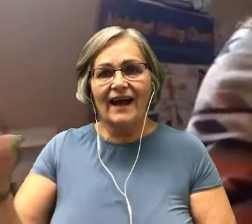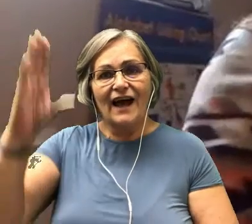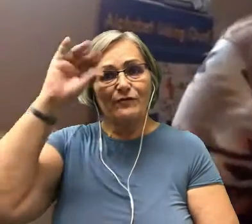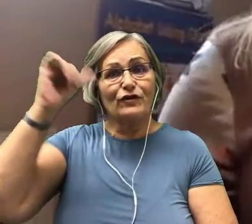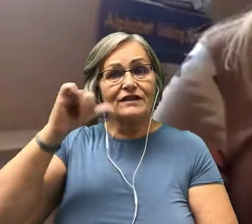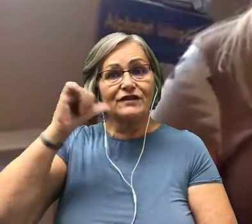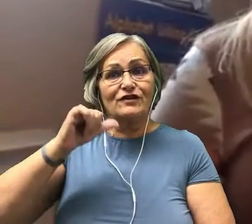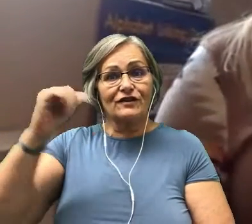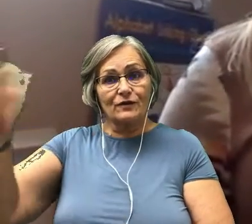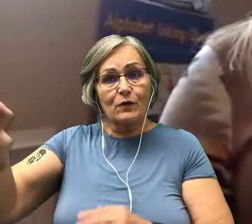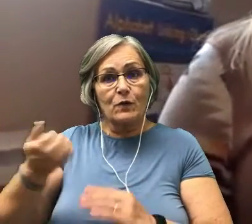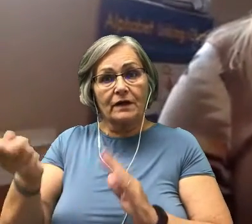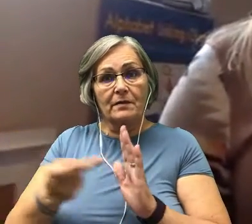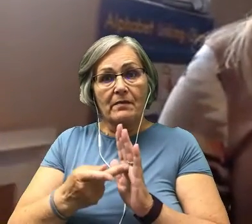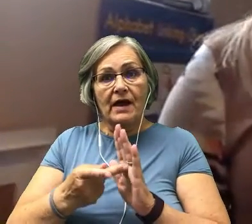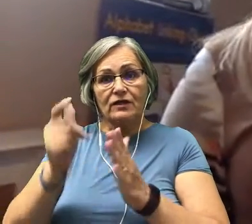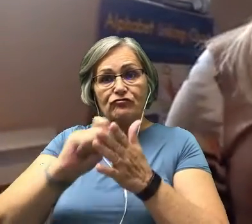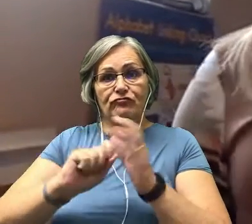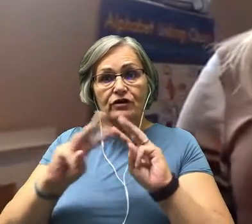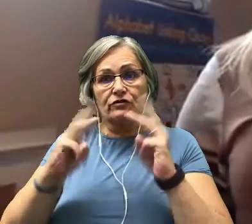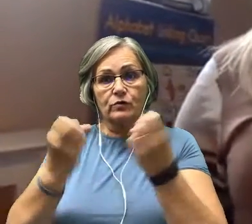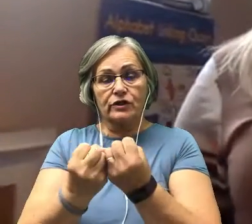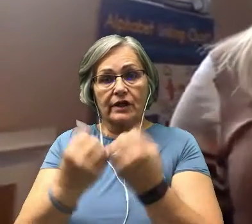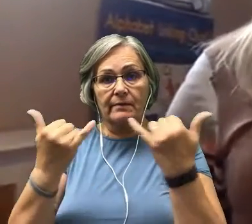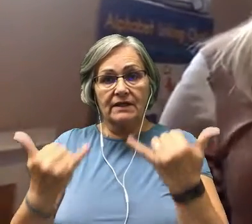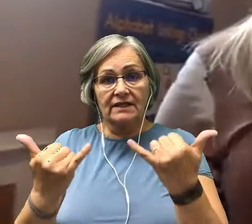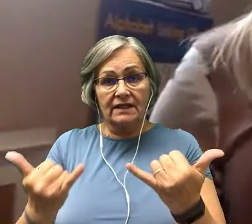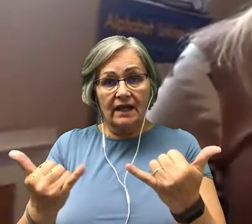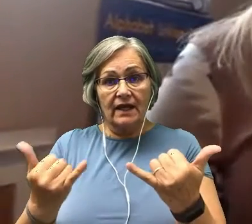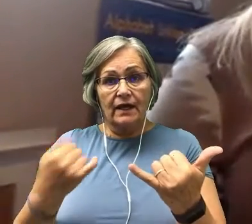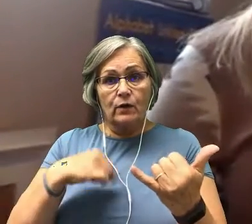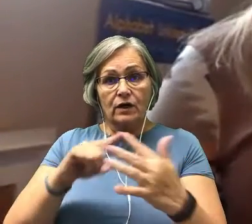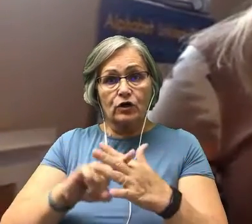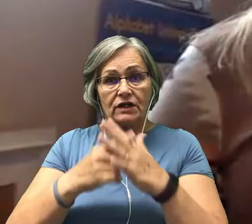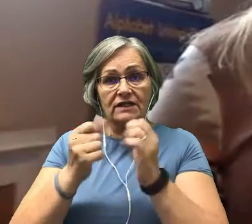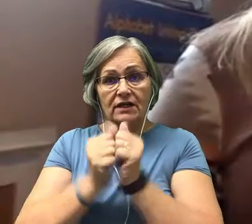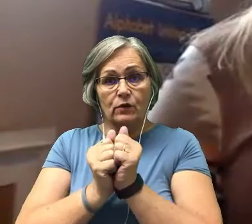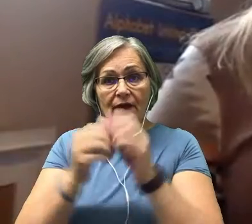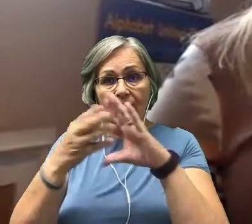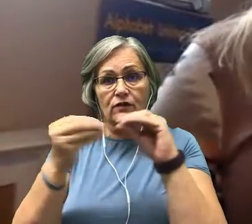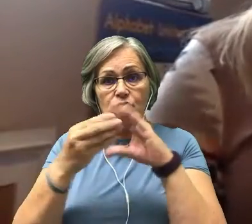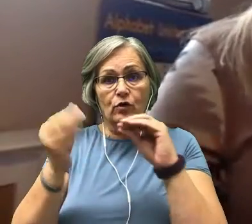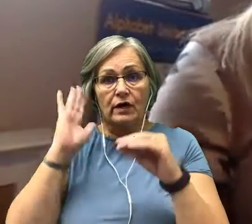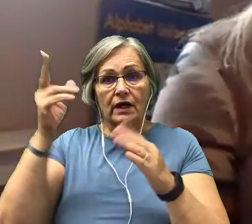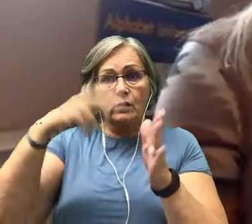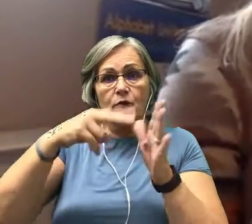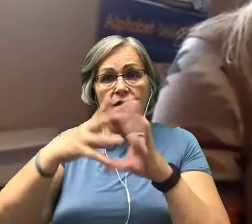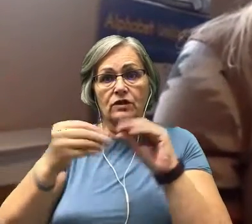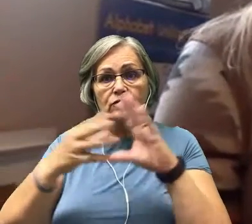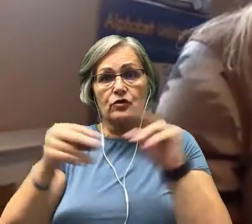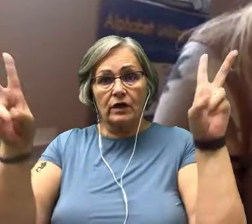Hi boys and girls, welcome back to Writer's Workshop. Today's Writer's Workshop is going to start with a story. I'm going to read you the story